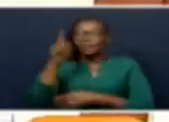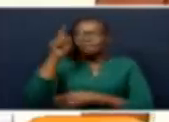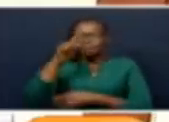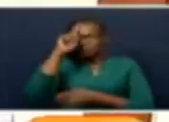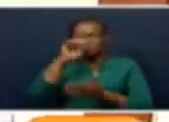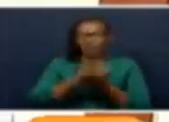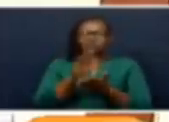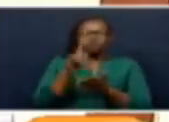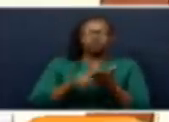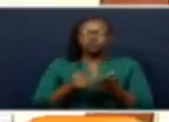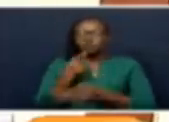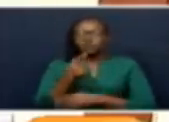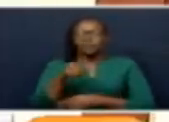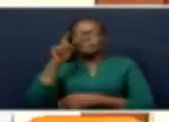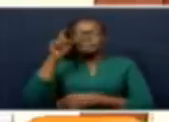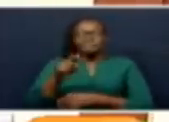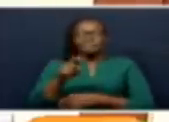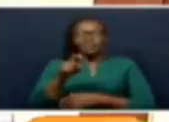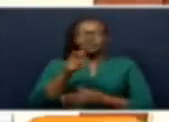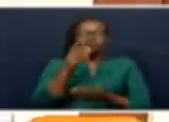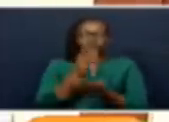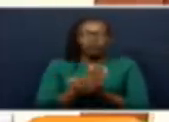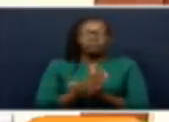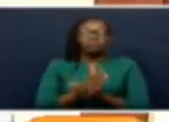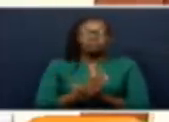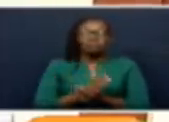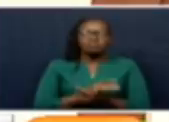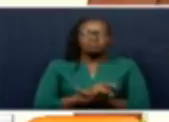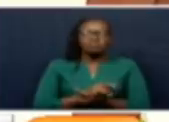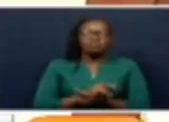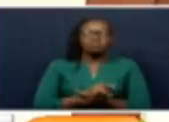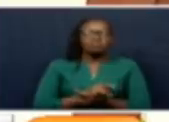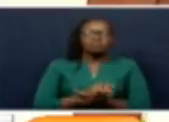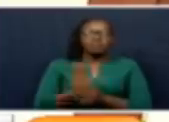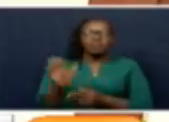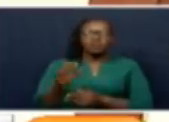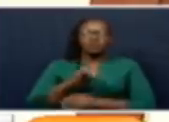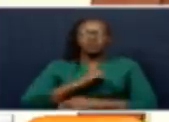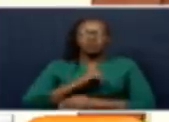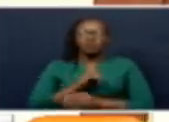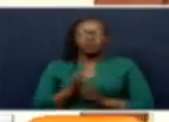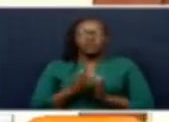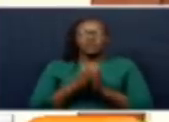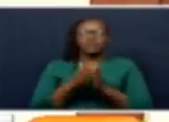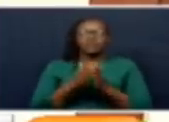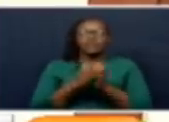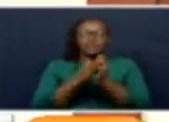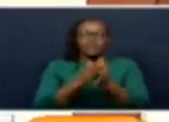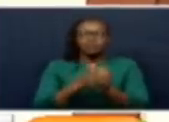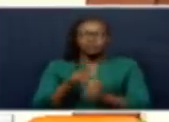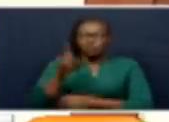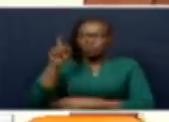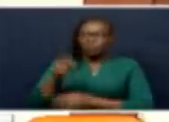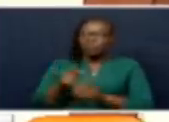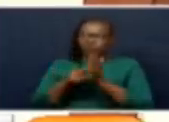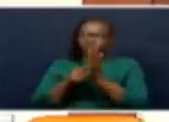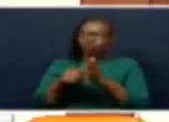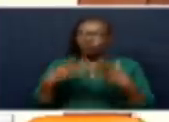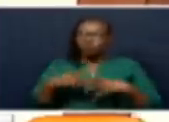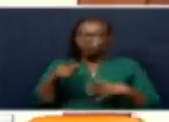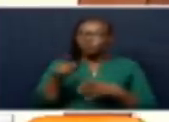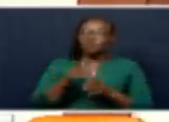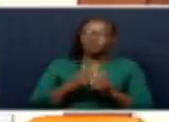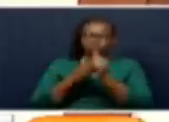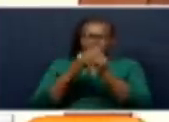saying. Yeah. You must assert, you know, your own leadership. Mm. You must show people that you are a leader.